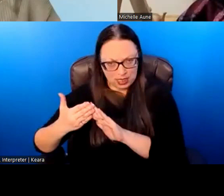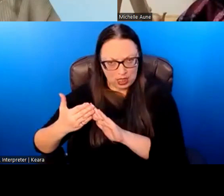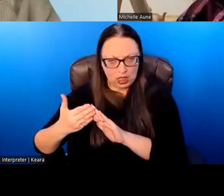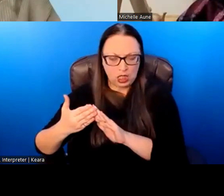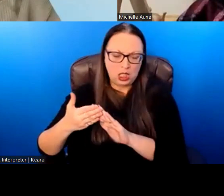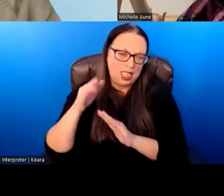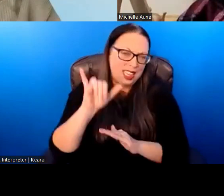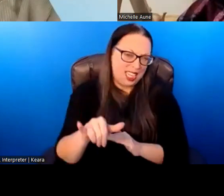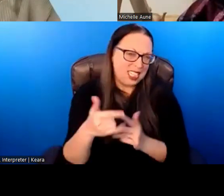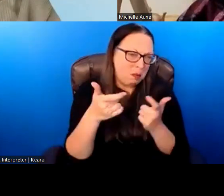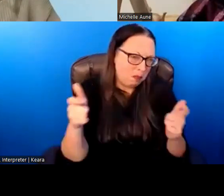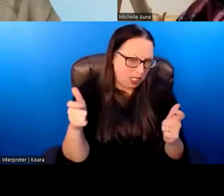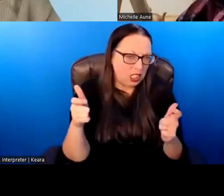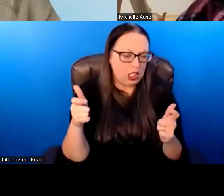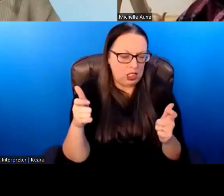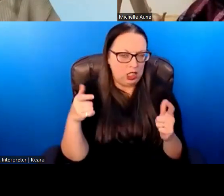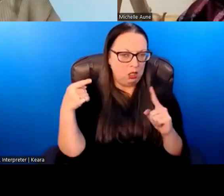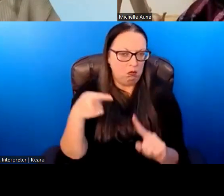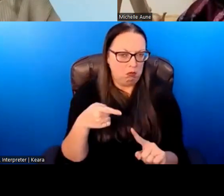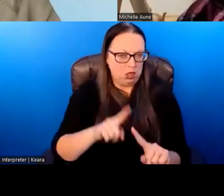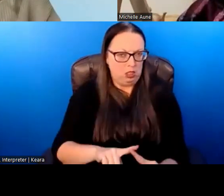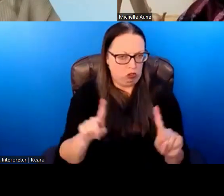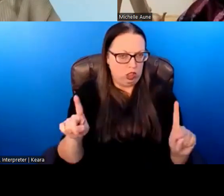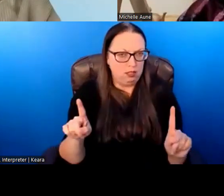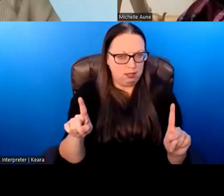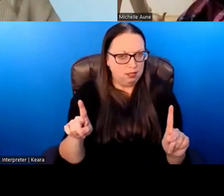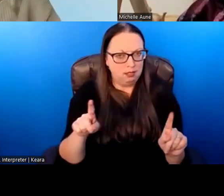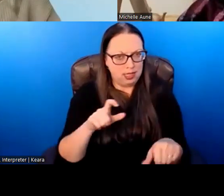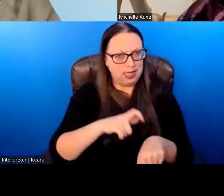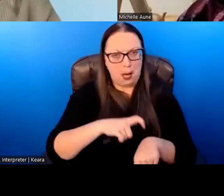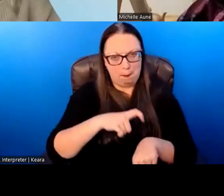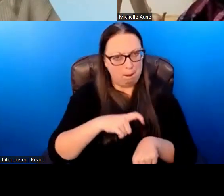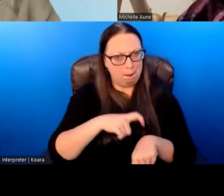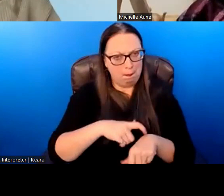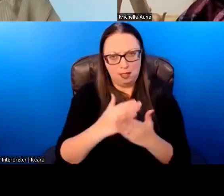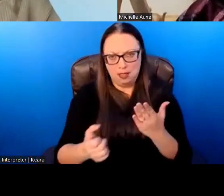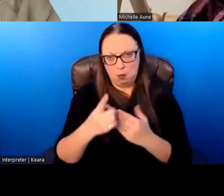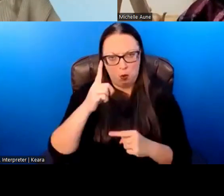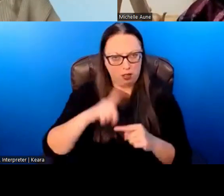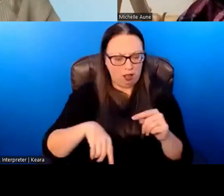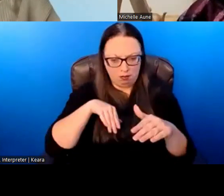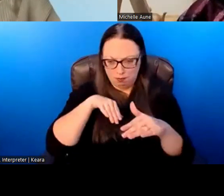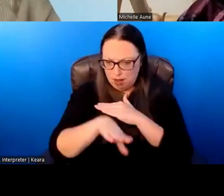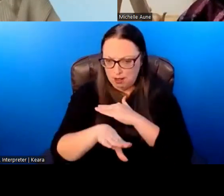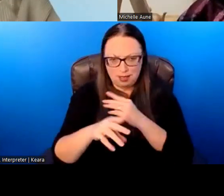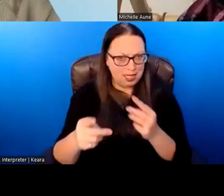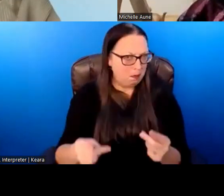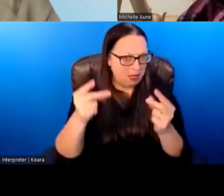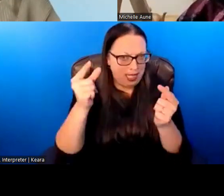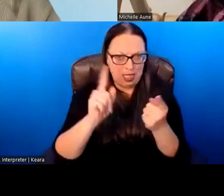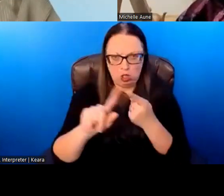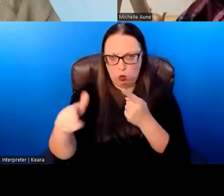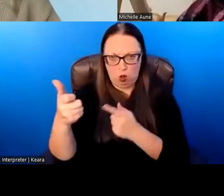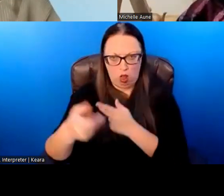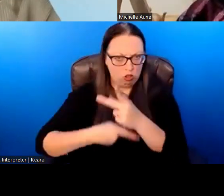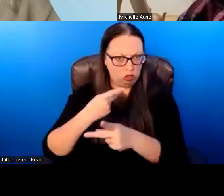that's probably one of the key call outs that I would say is just, that someone's not able to get access to other types of